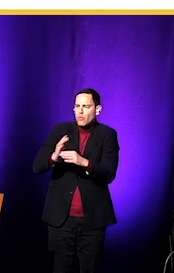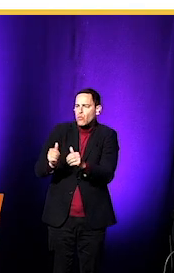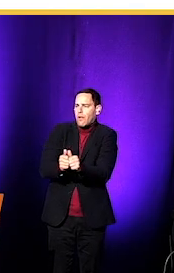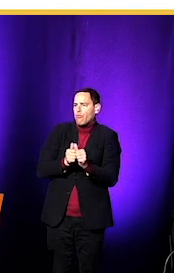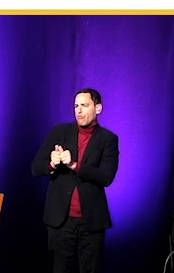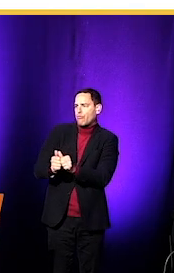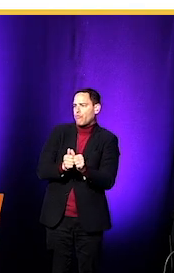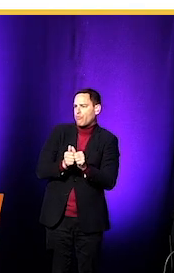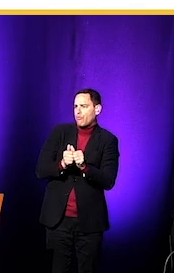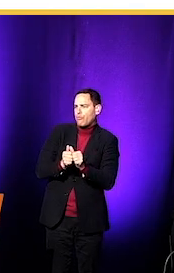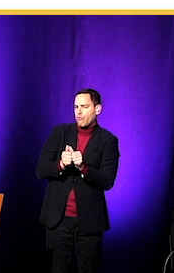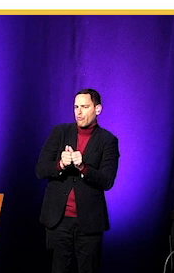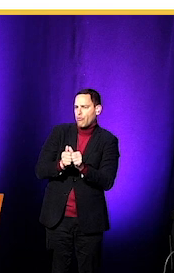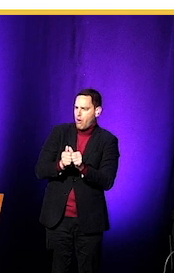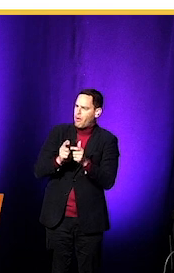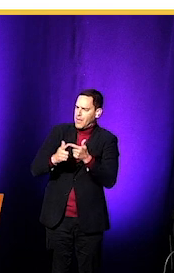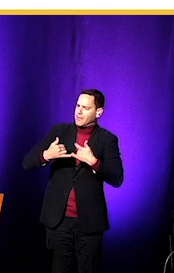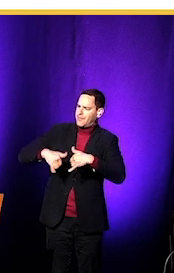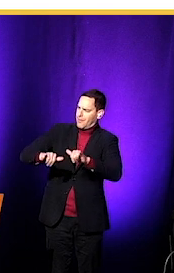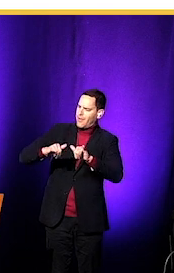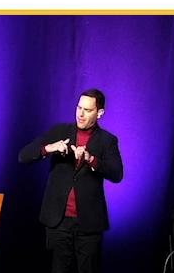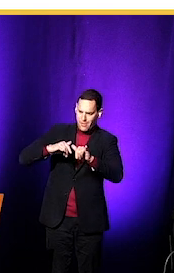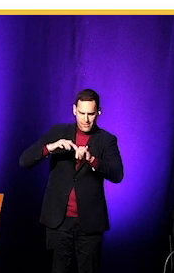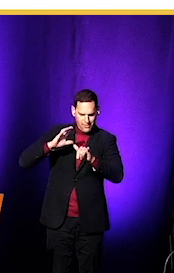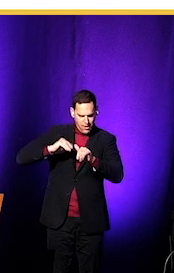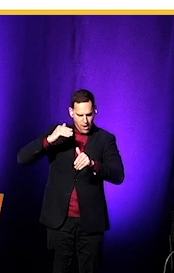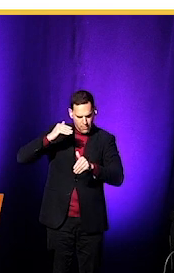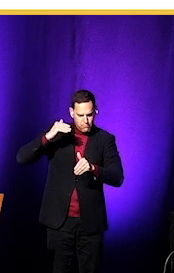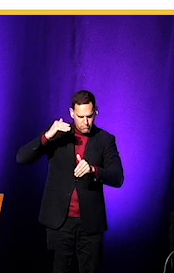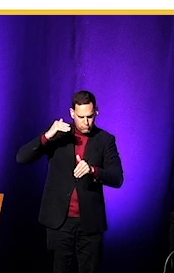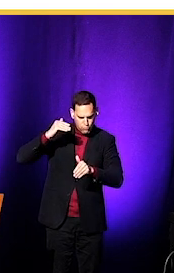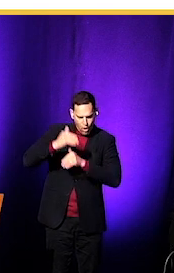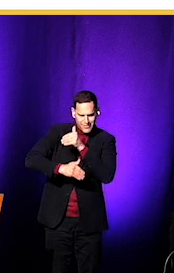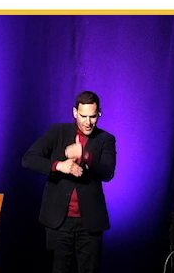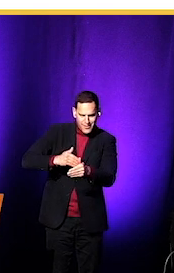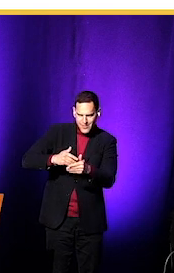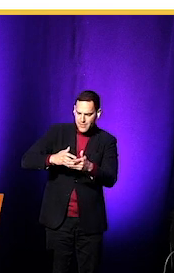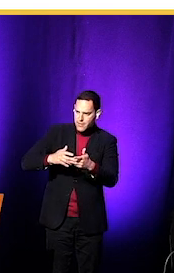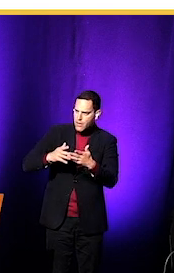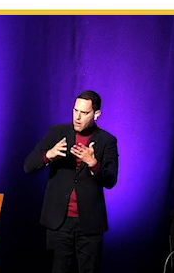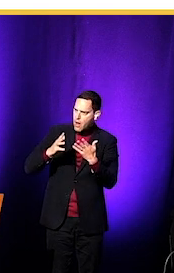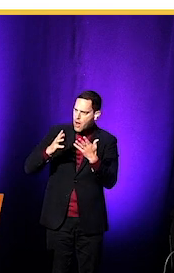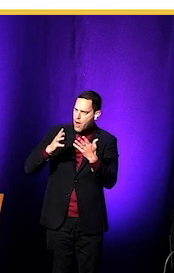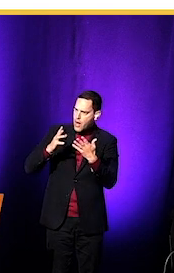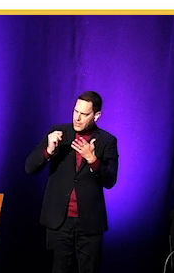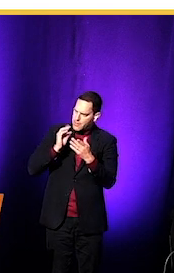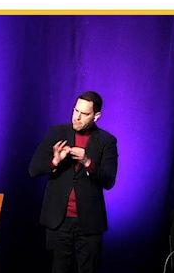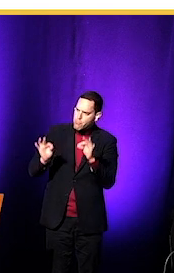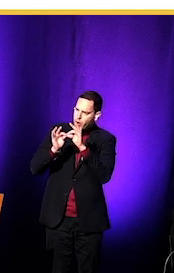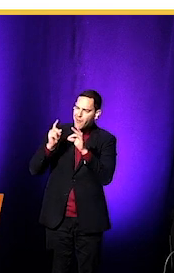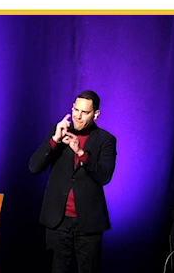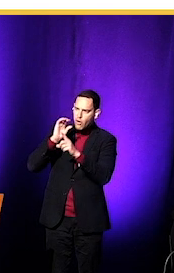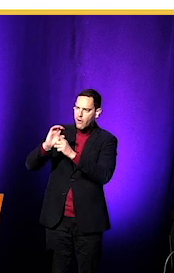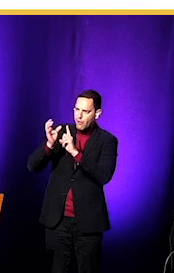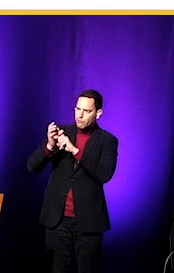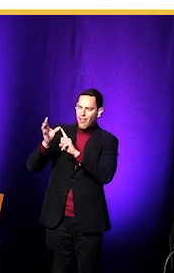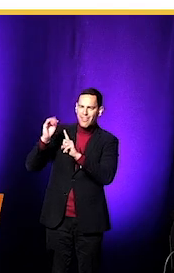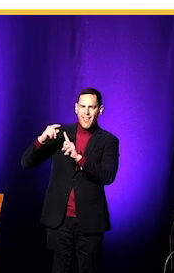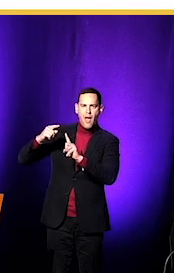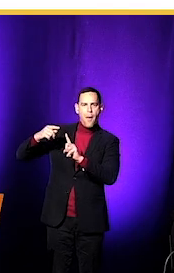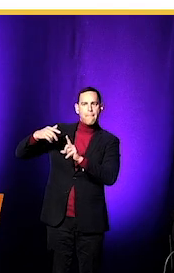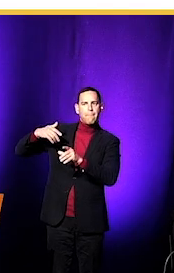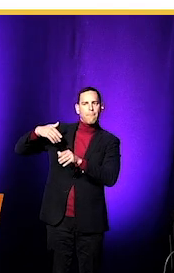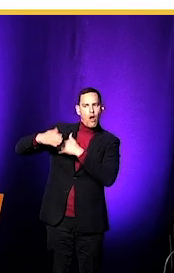but understanding that processes are mutually constituted, while exceedingly important, is in and of itself not the